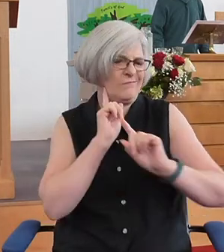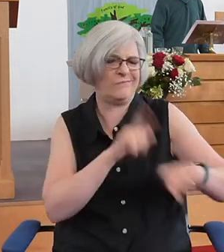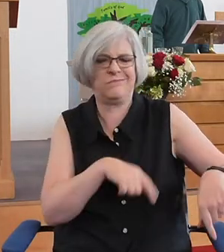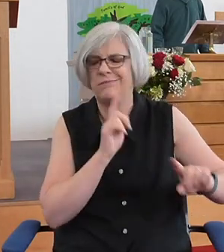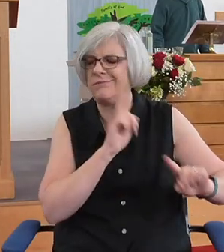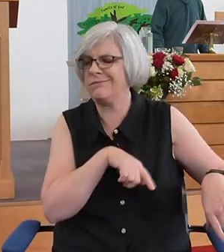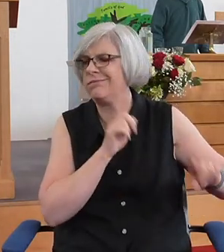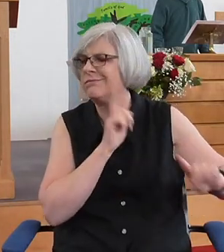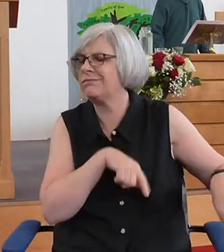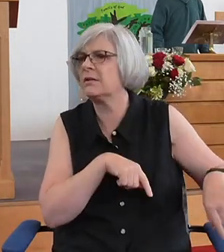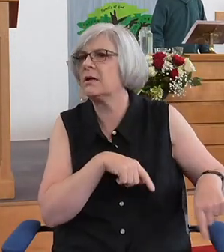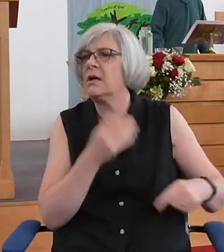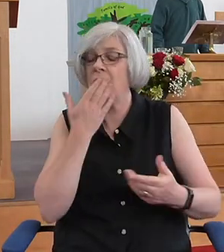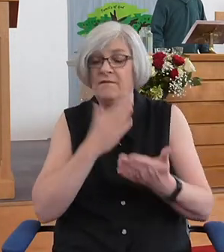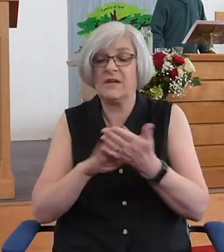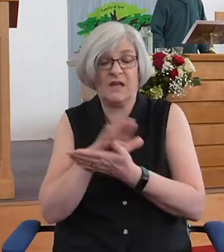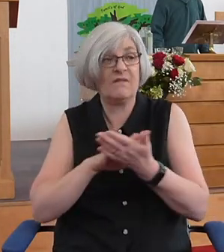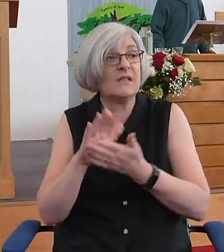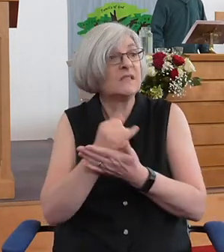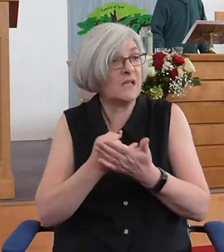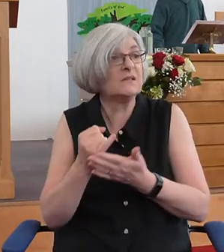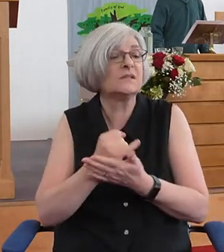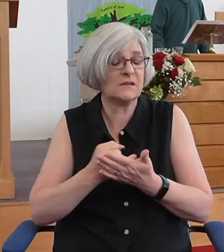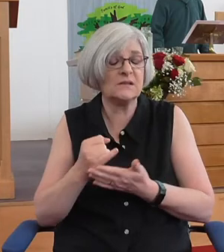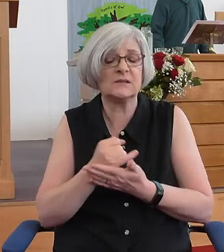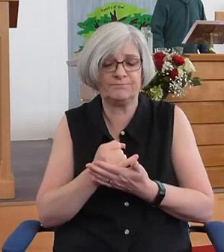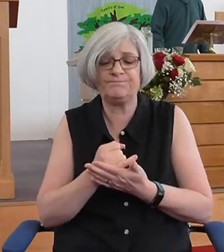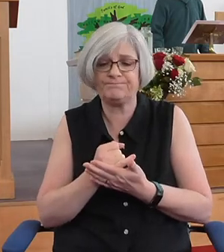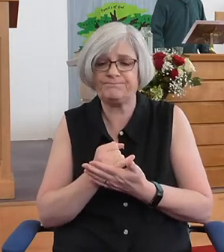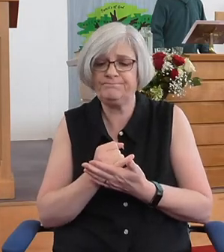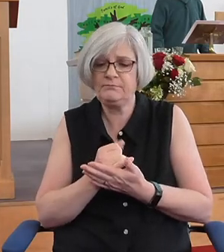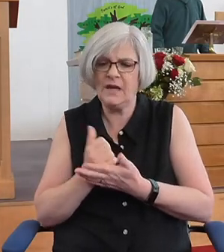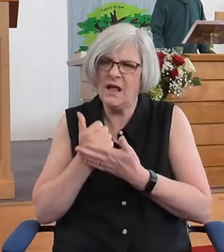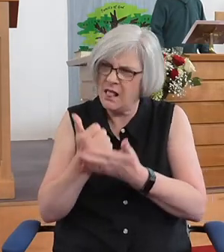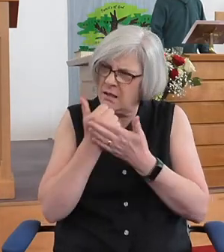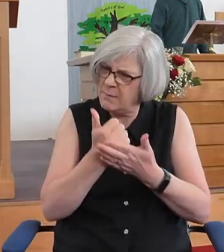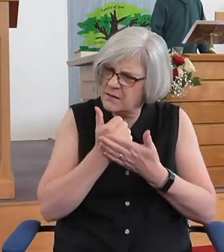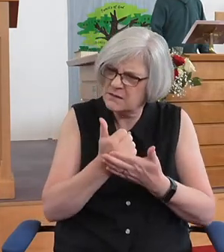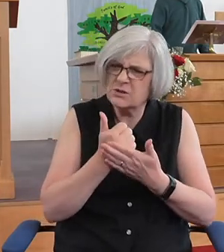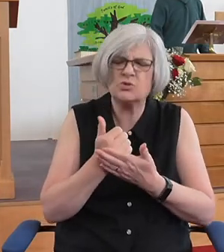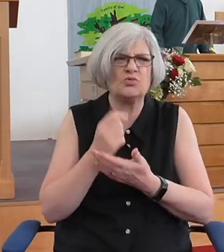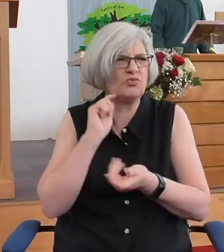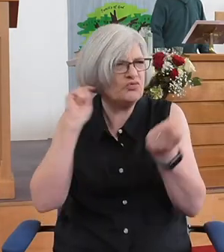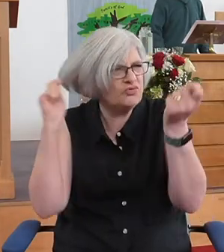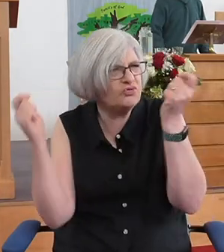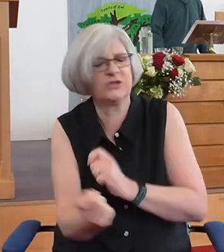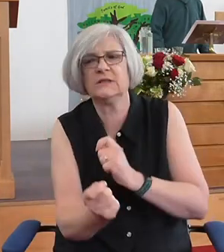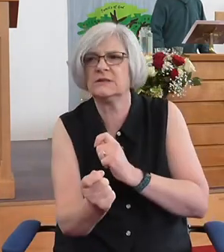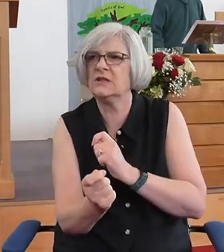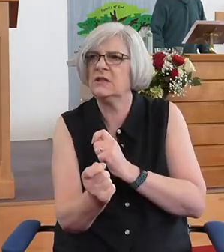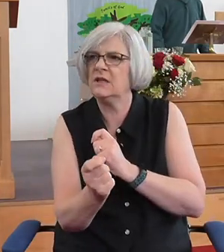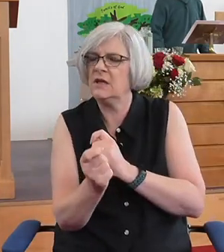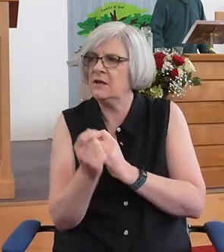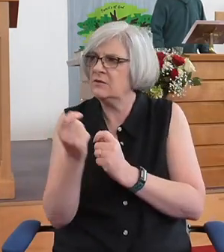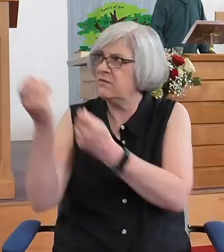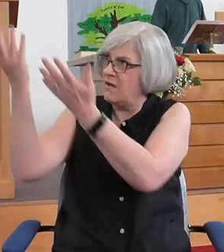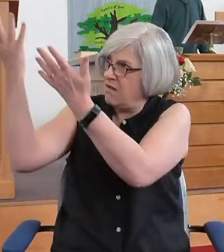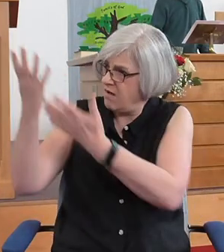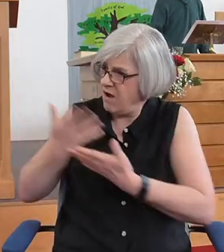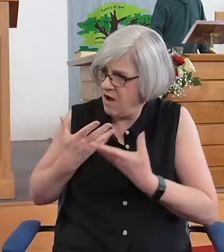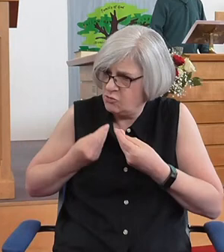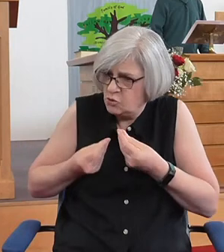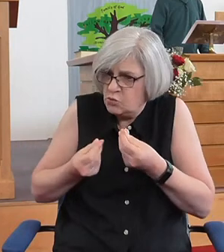Forgive us our sins. Help us to change, to use all of the resources you have given to